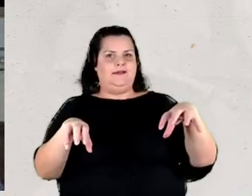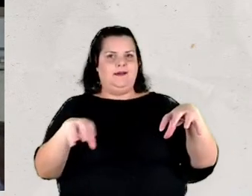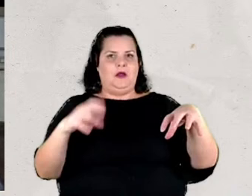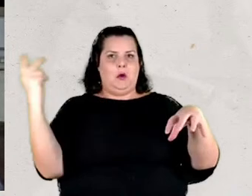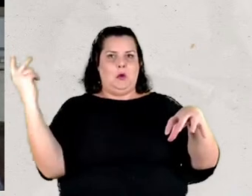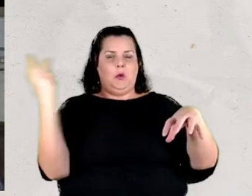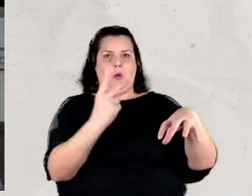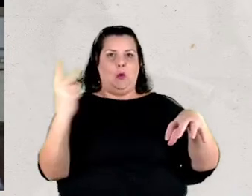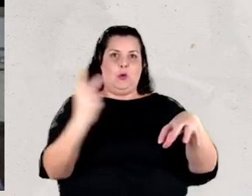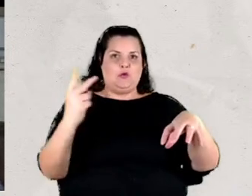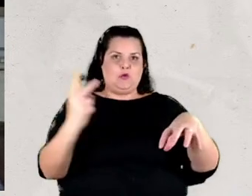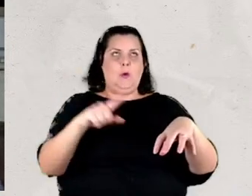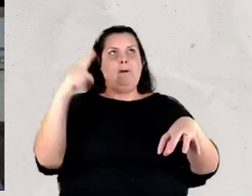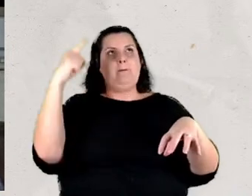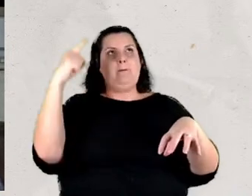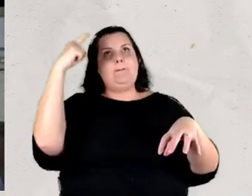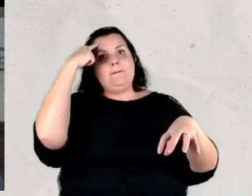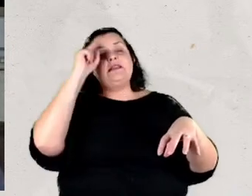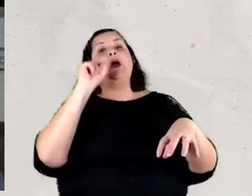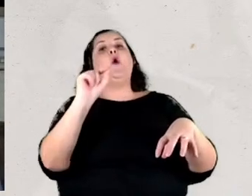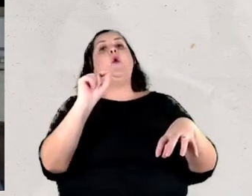And this is a war